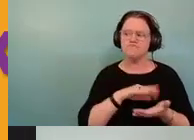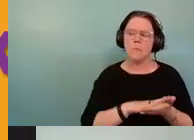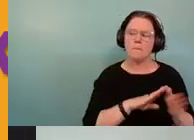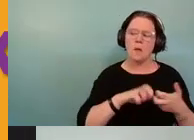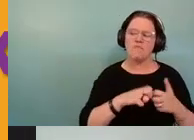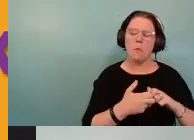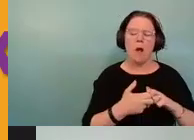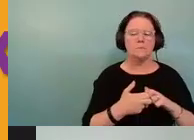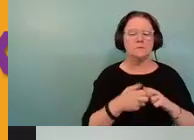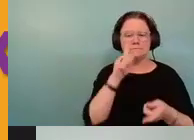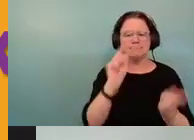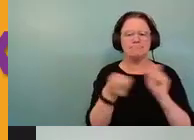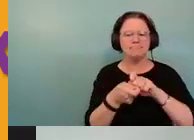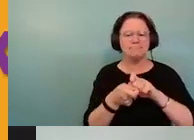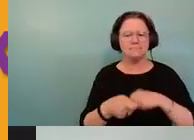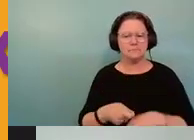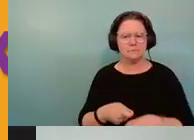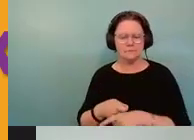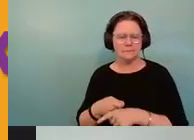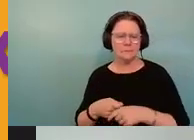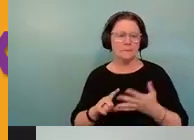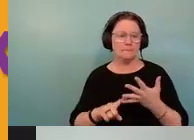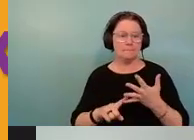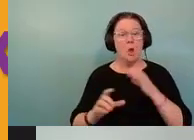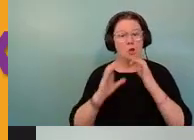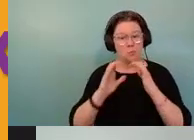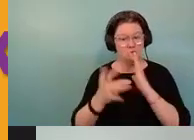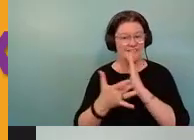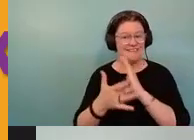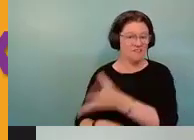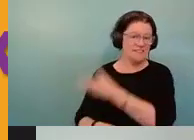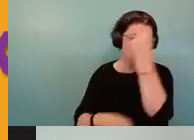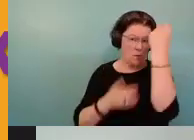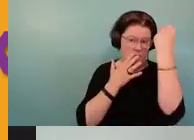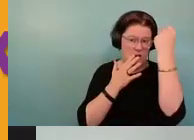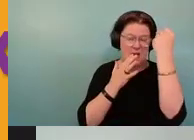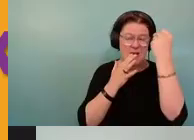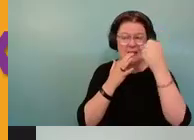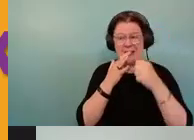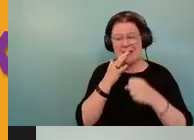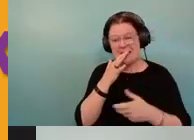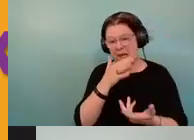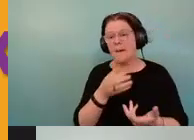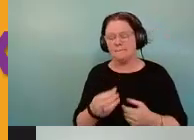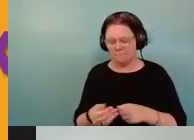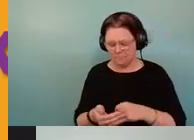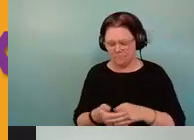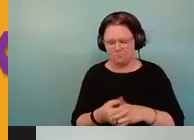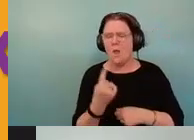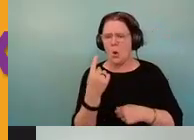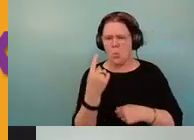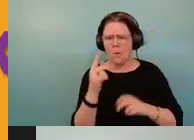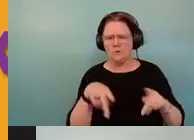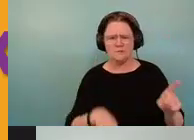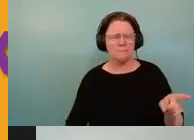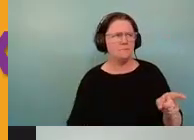them feel less than, taking away communication devices or equipment. So I had one case